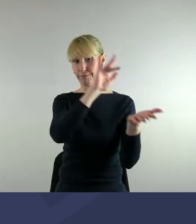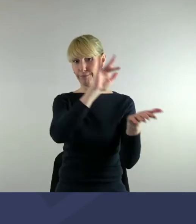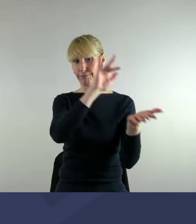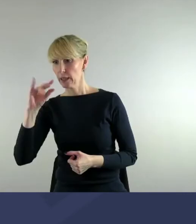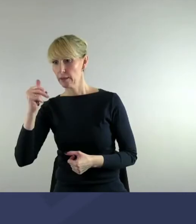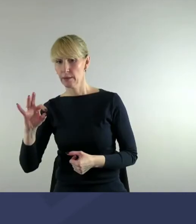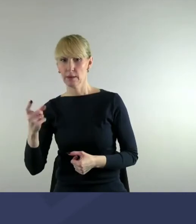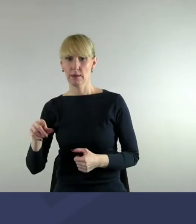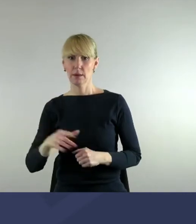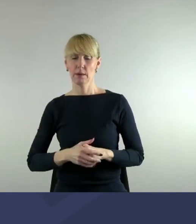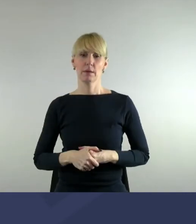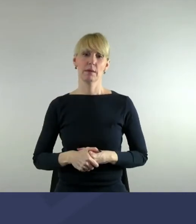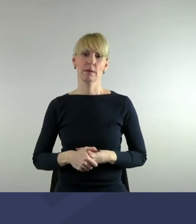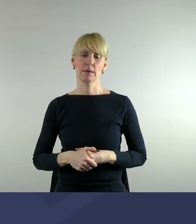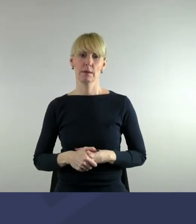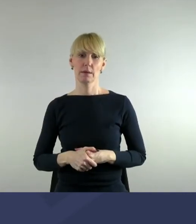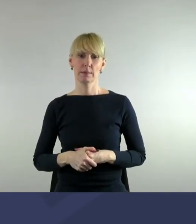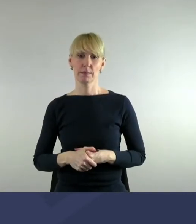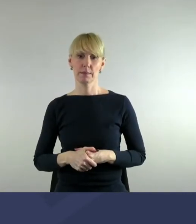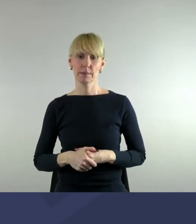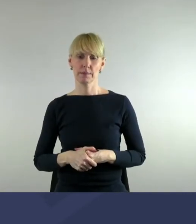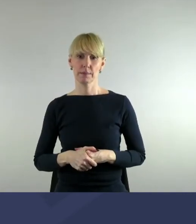Kristiansand Municipality. This is where